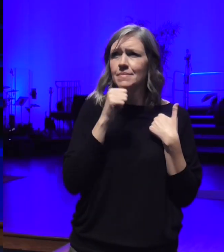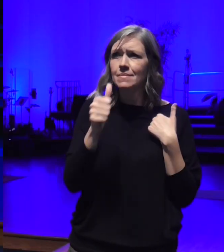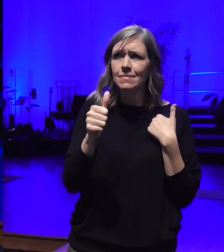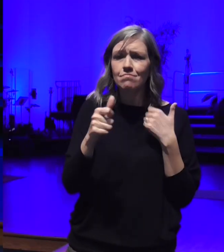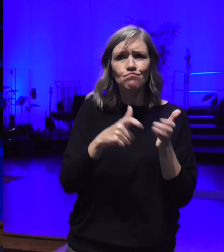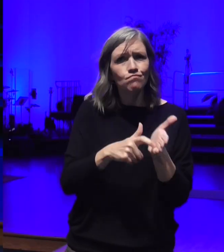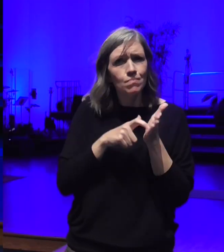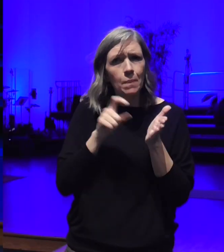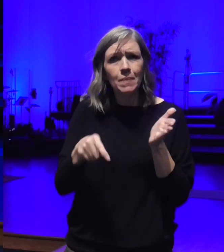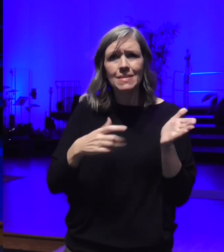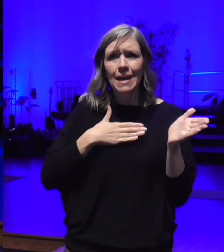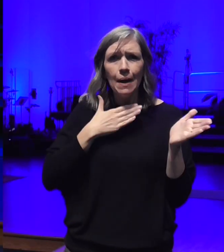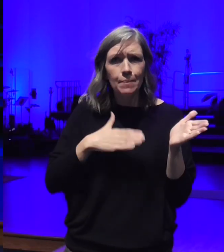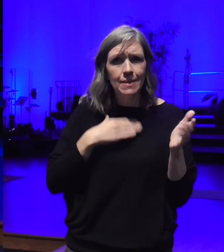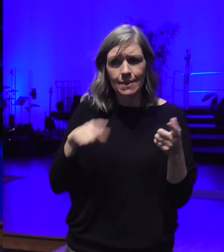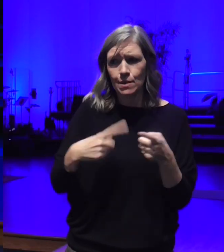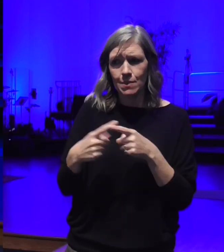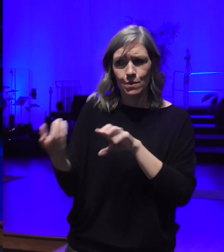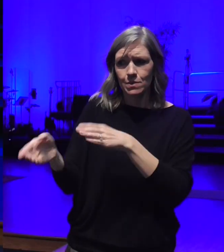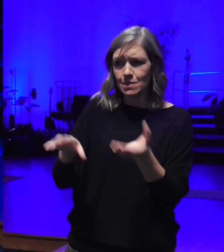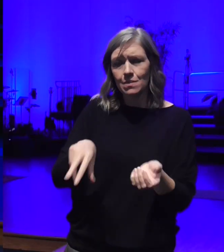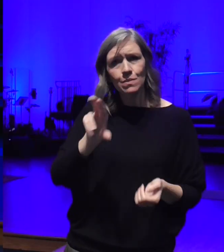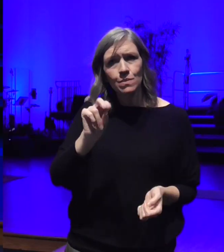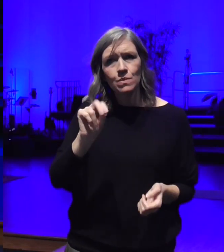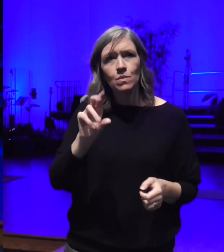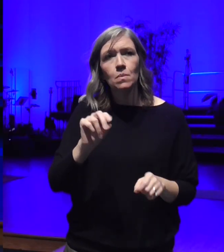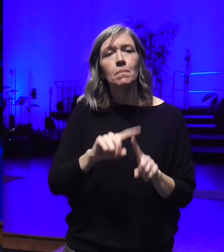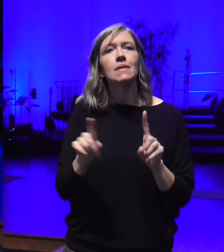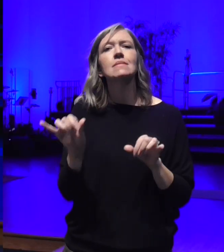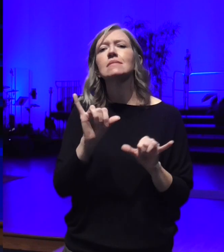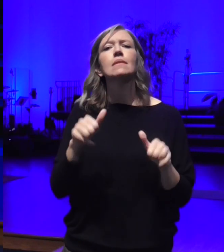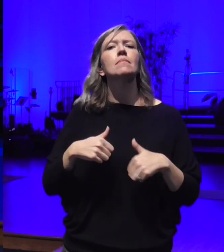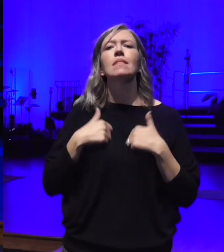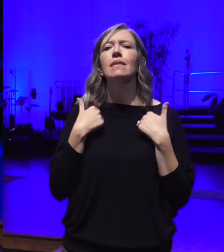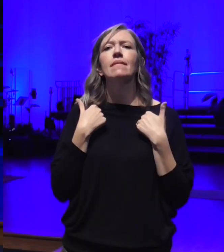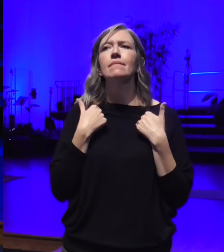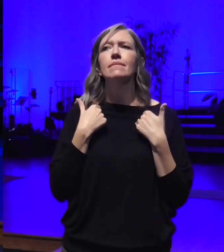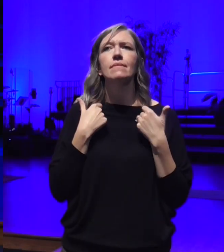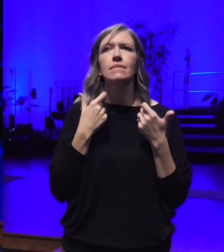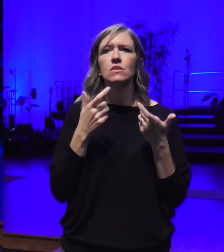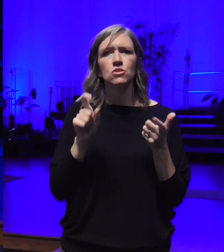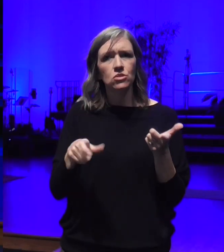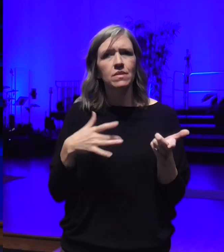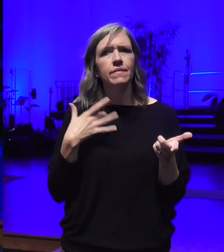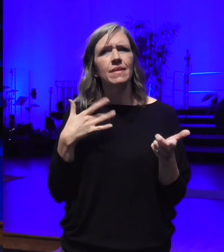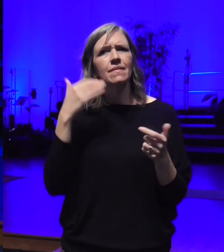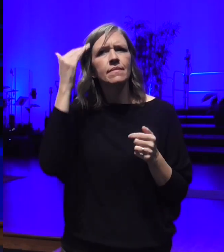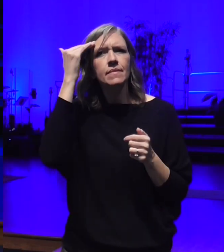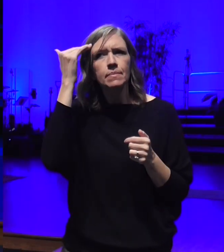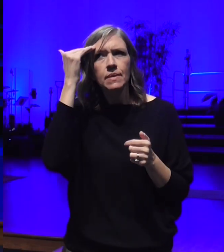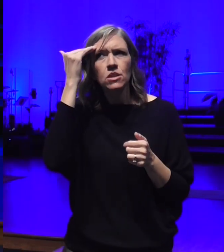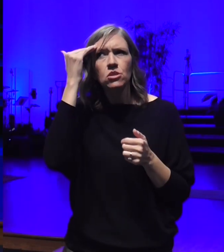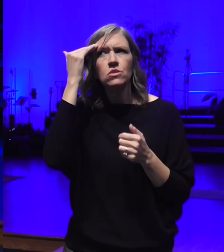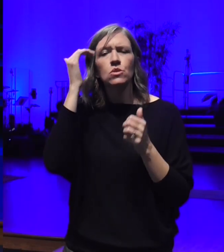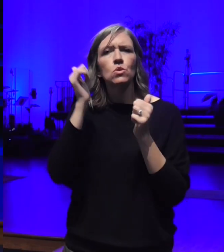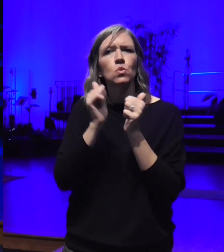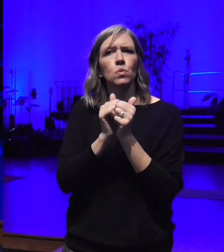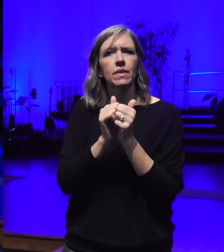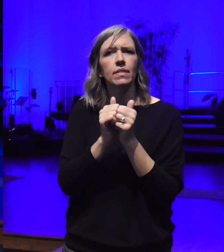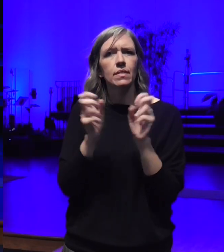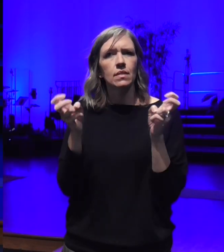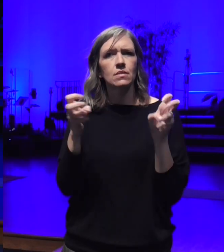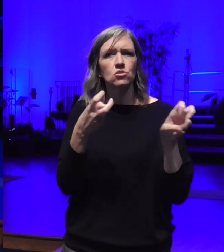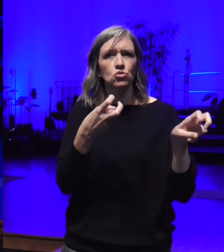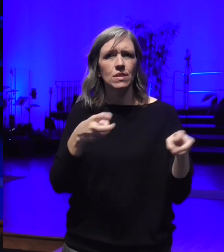But just as life is familiar to us, we should do our work to be just as familiar with this thing called